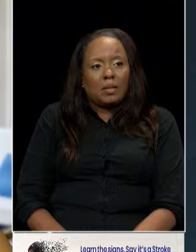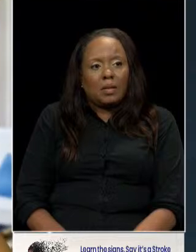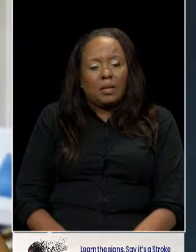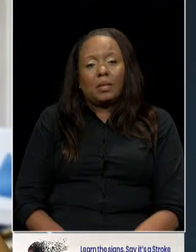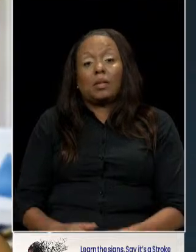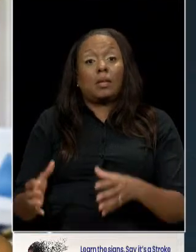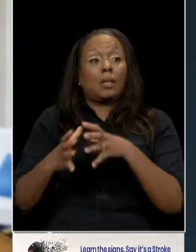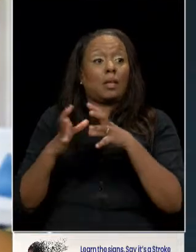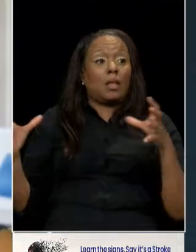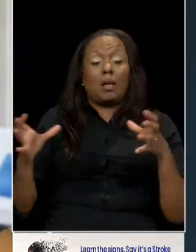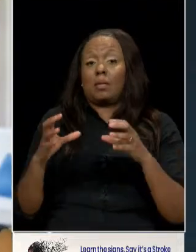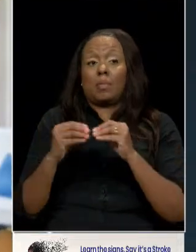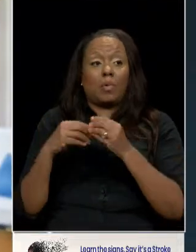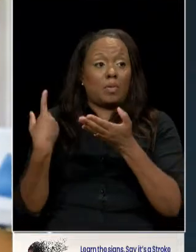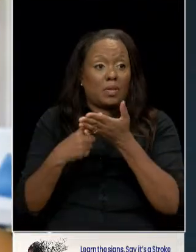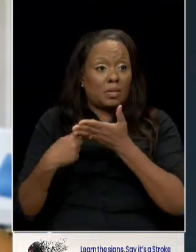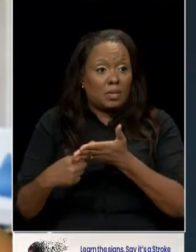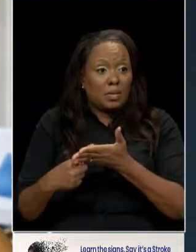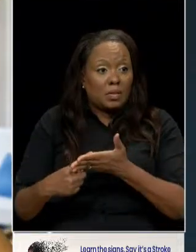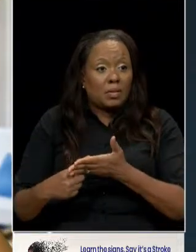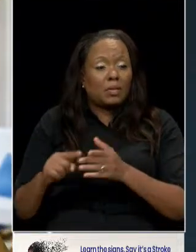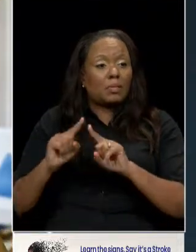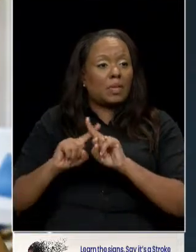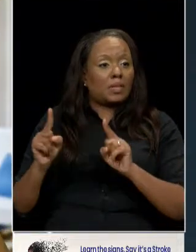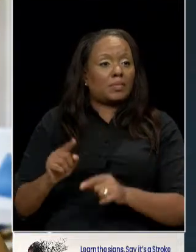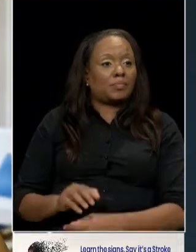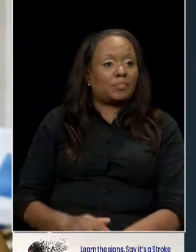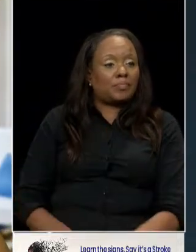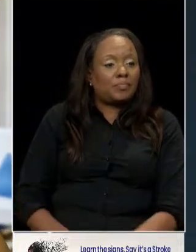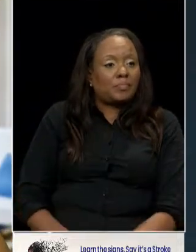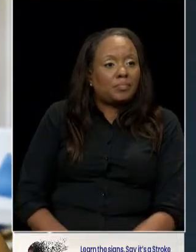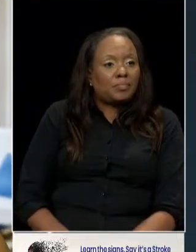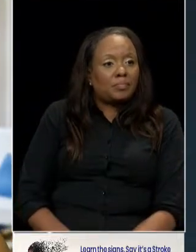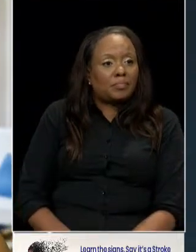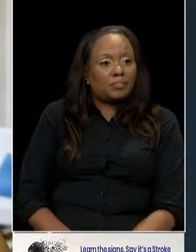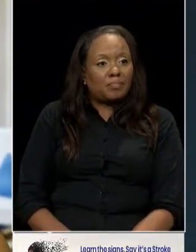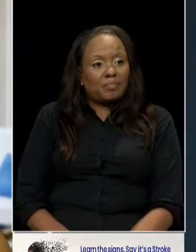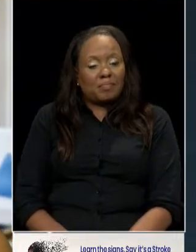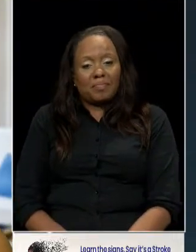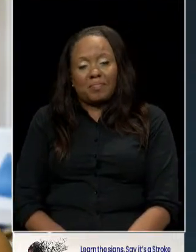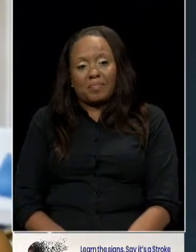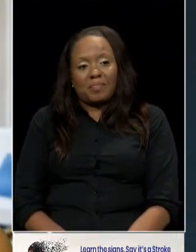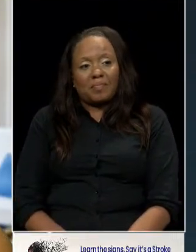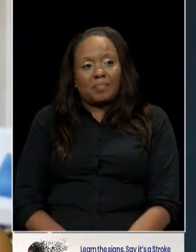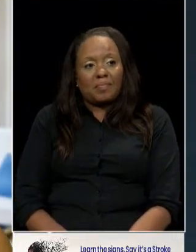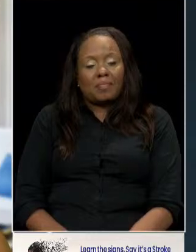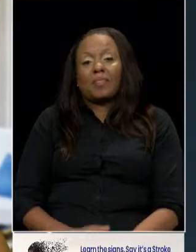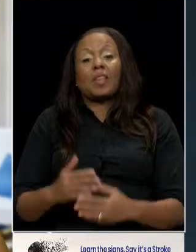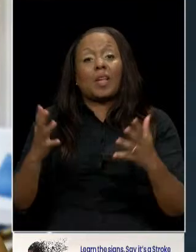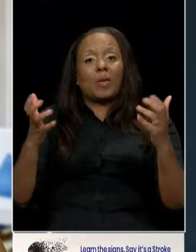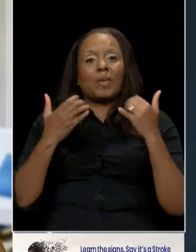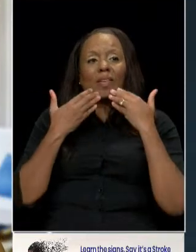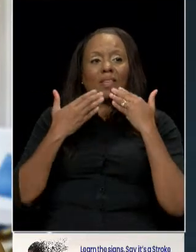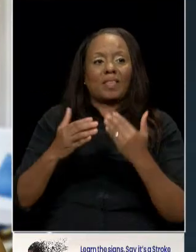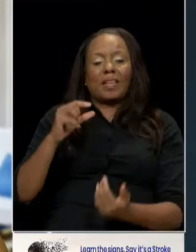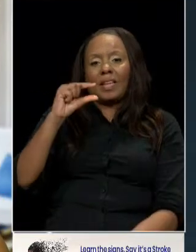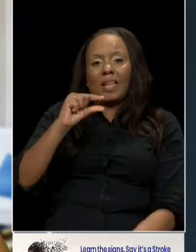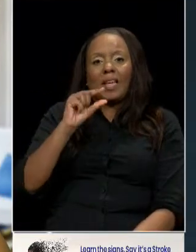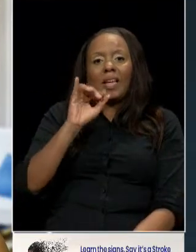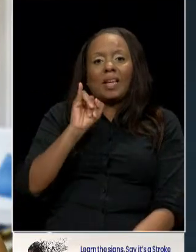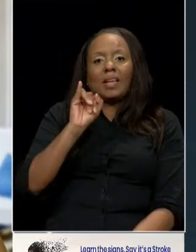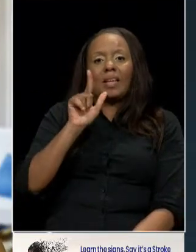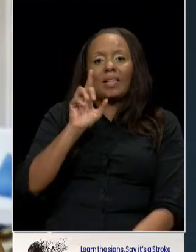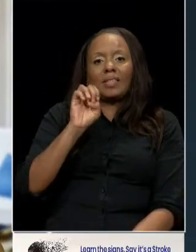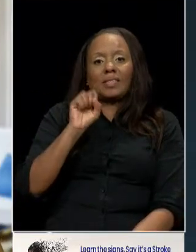be said. Yes. Yes. Thank you, Cassandra. Yes, I really want to thank, though, Giles Ben for sharing his experience